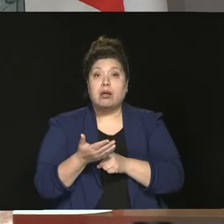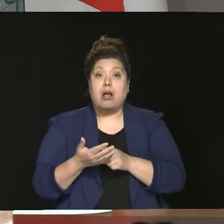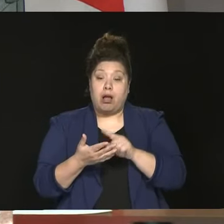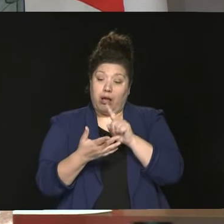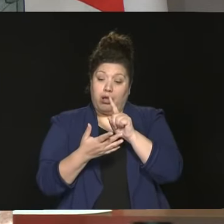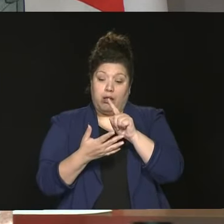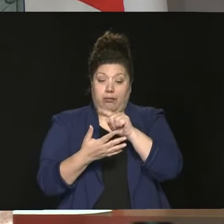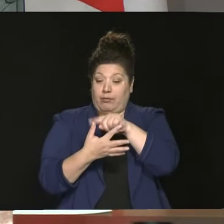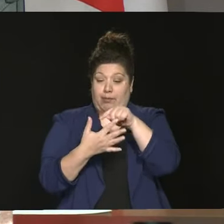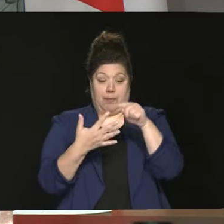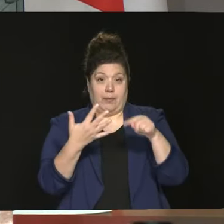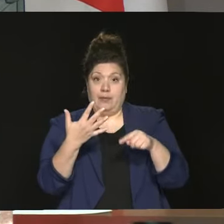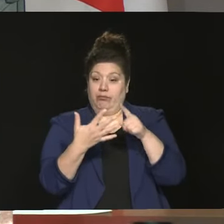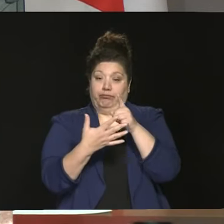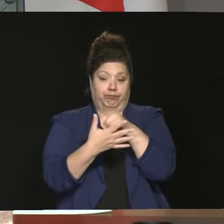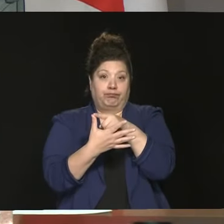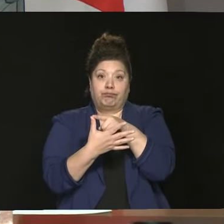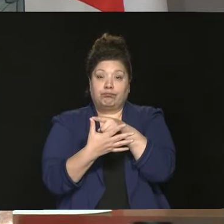approach